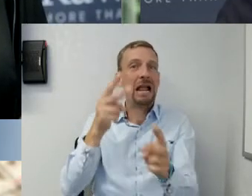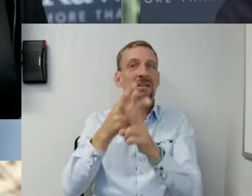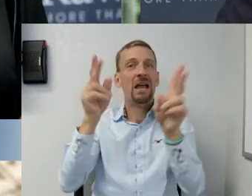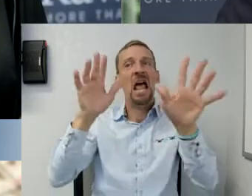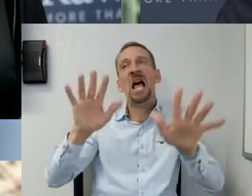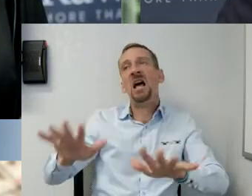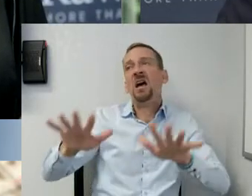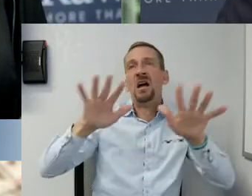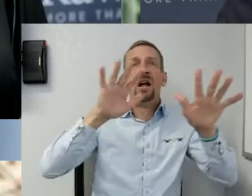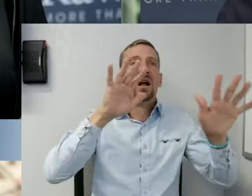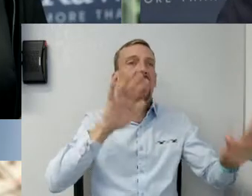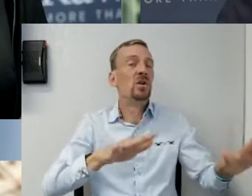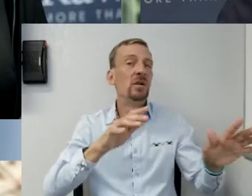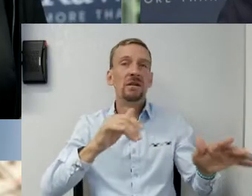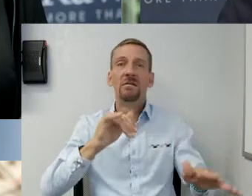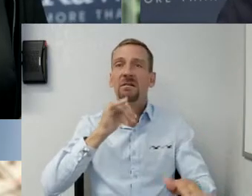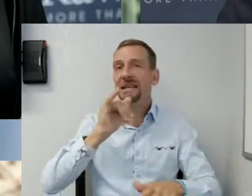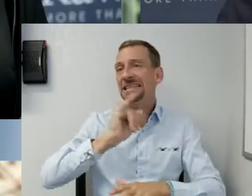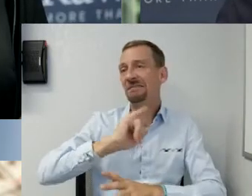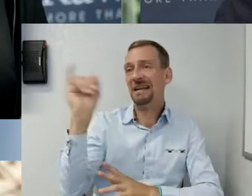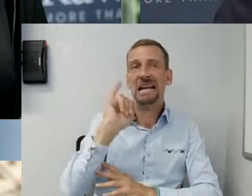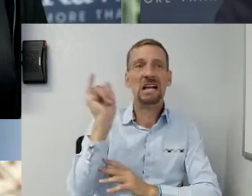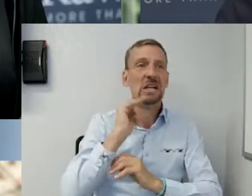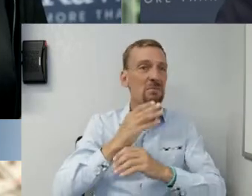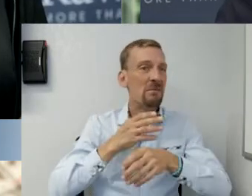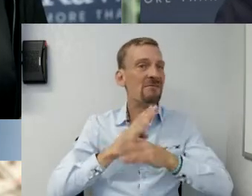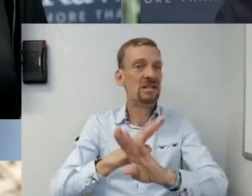regulations, very lax infection prevention